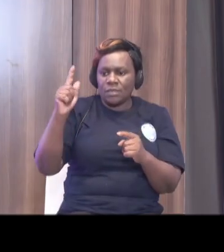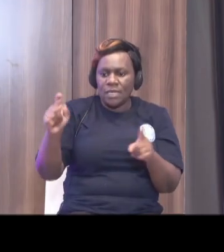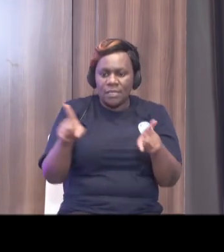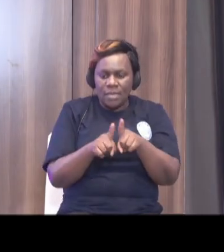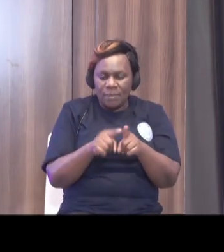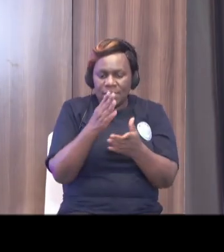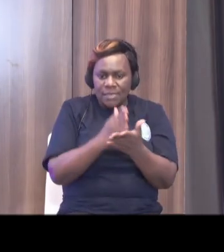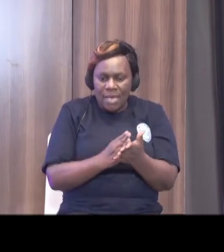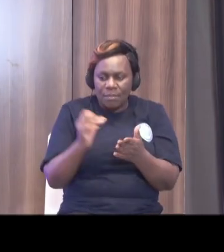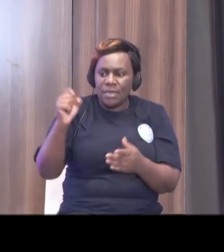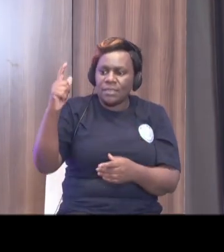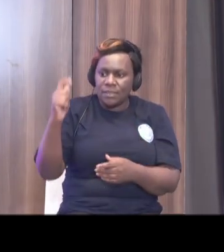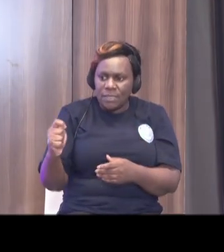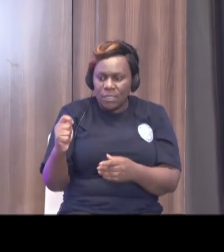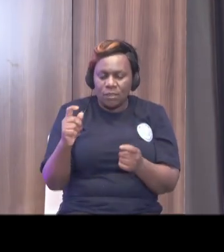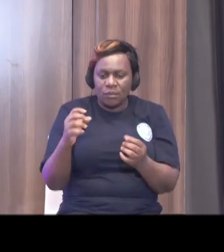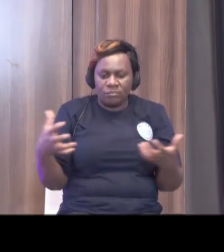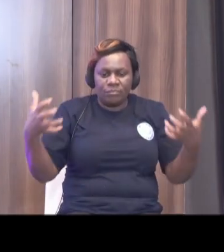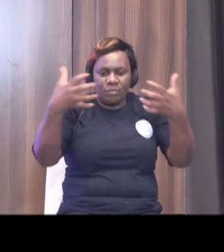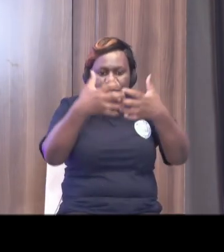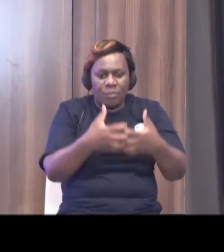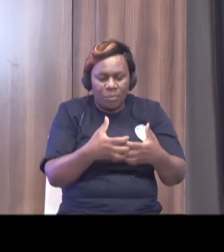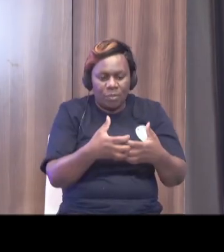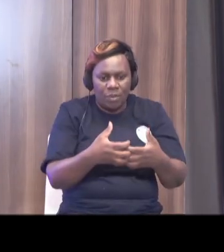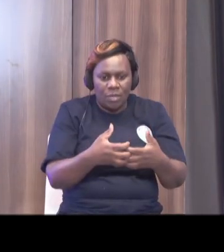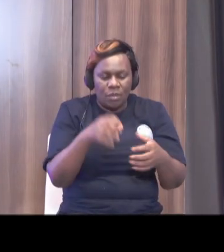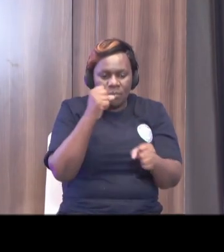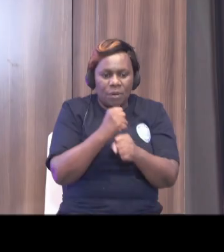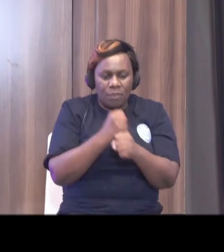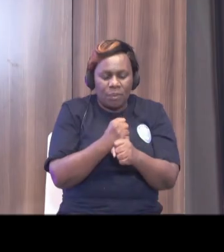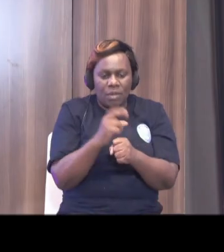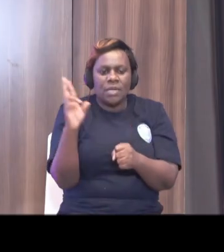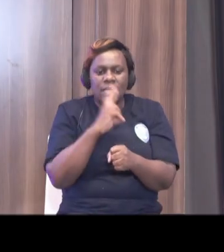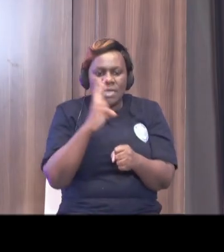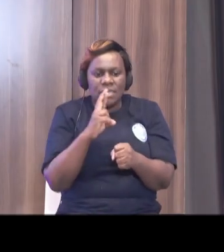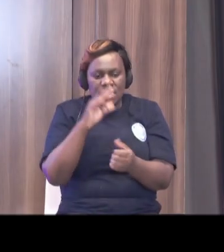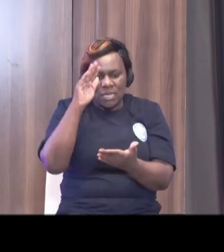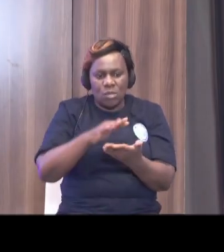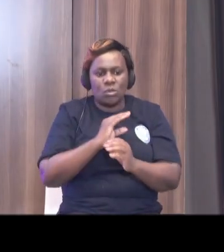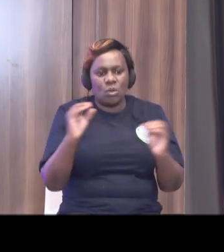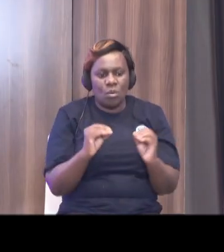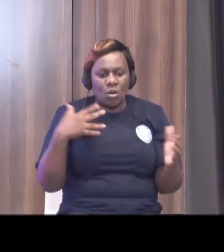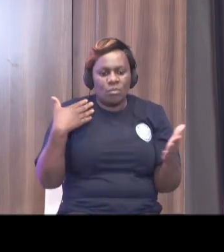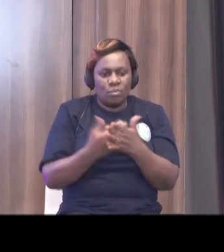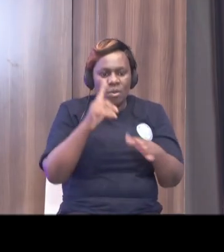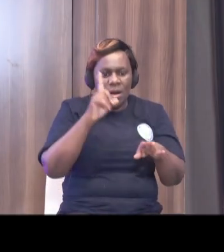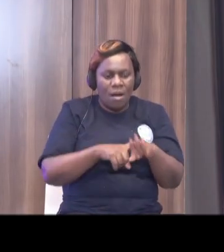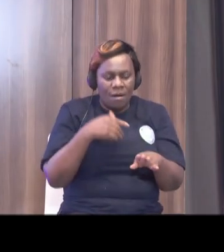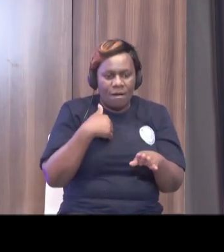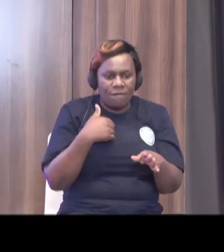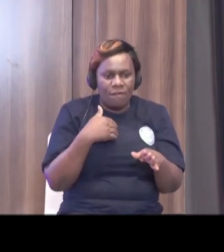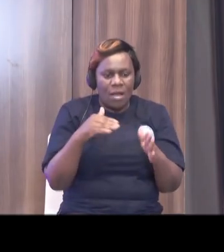that some of the serotypes converged into step functions where the risk didn't really reduce until you hit a certain